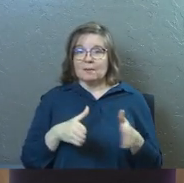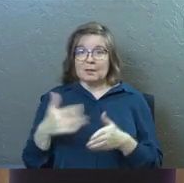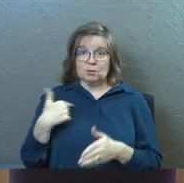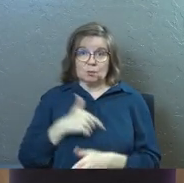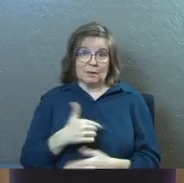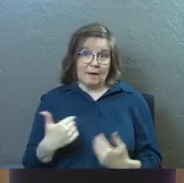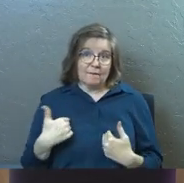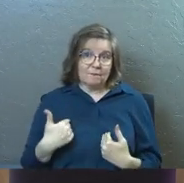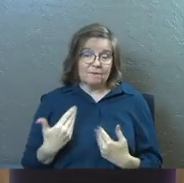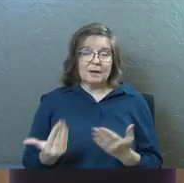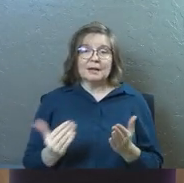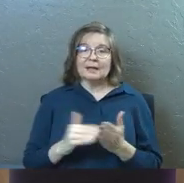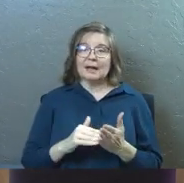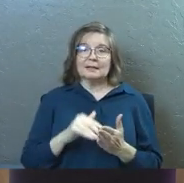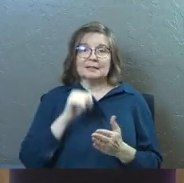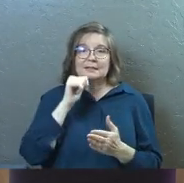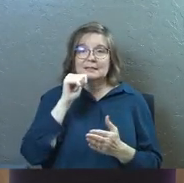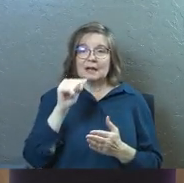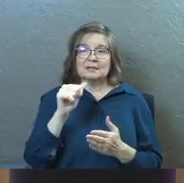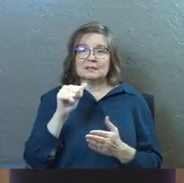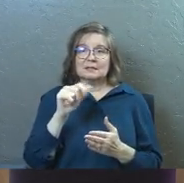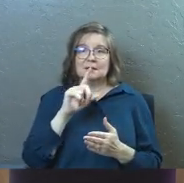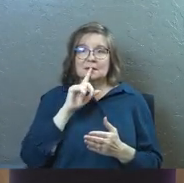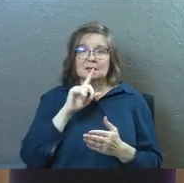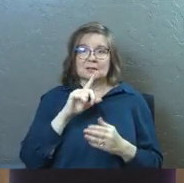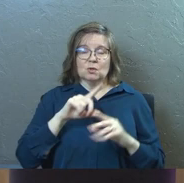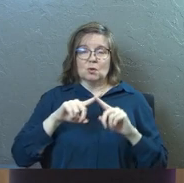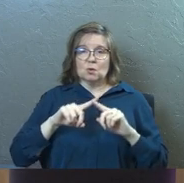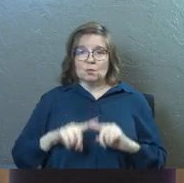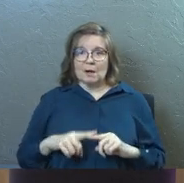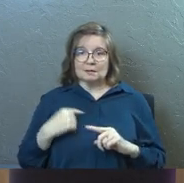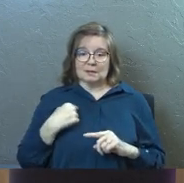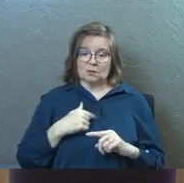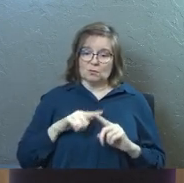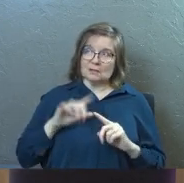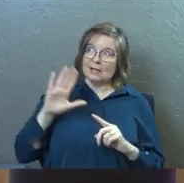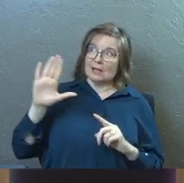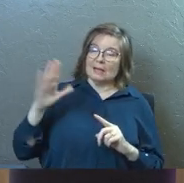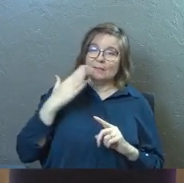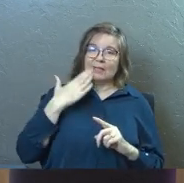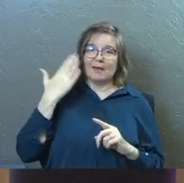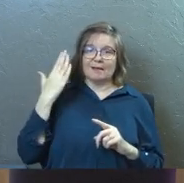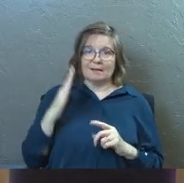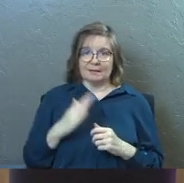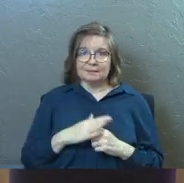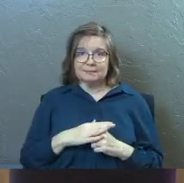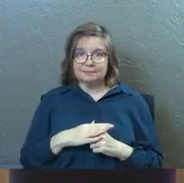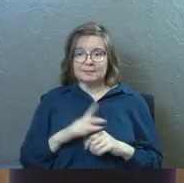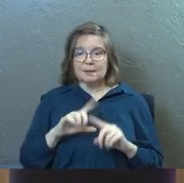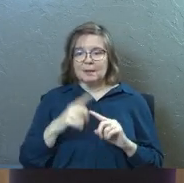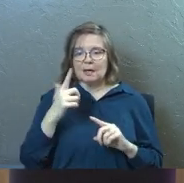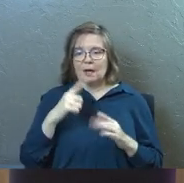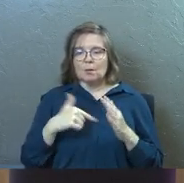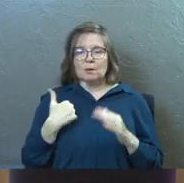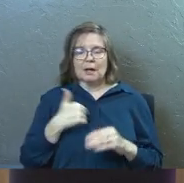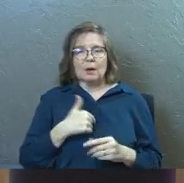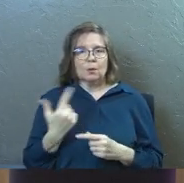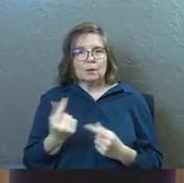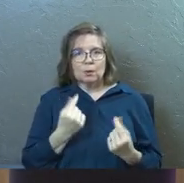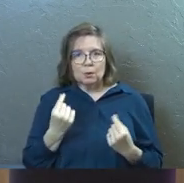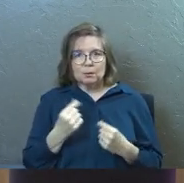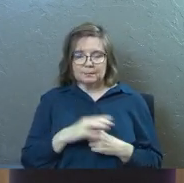we have. Again, it doesn't rest on us, it rests on him, thank God. But God, what can we